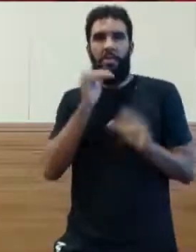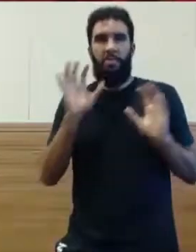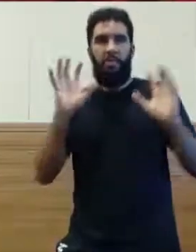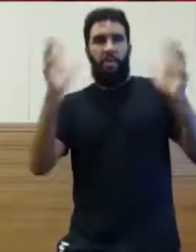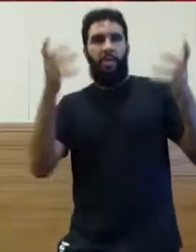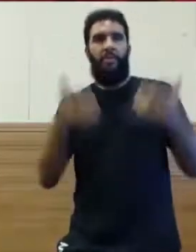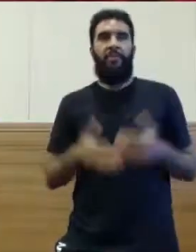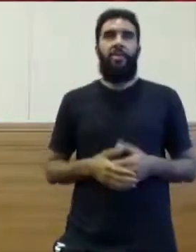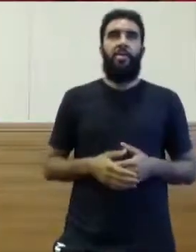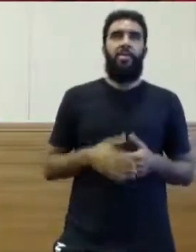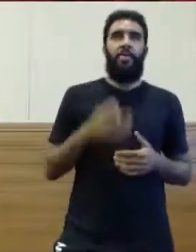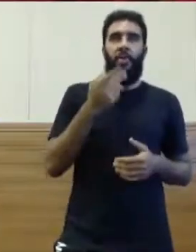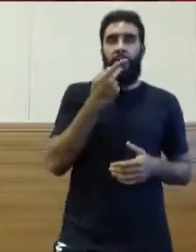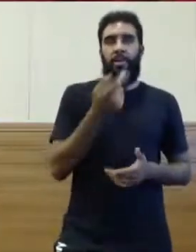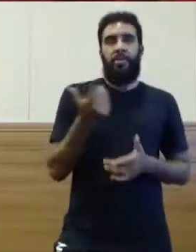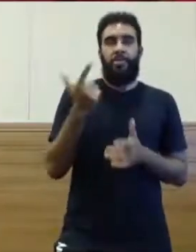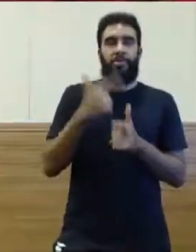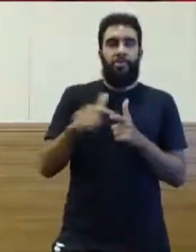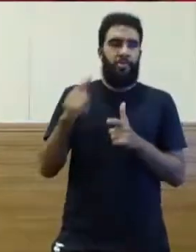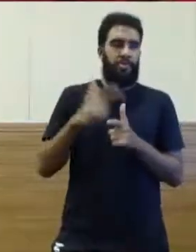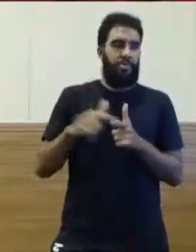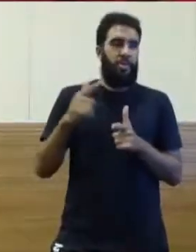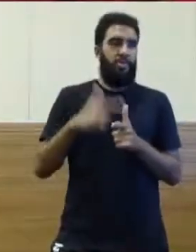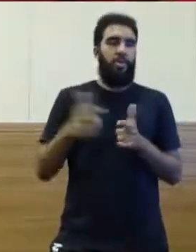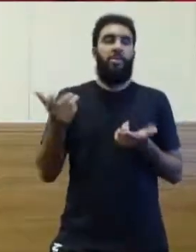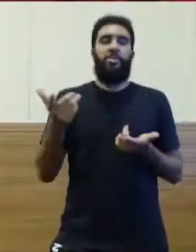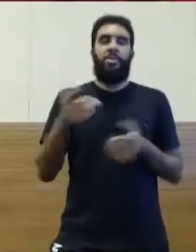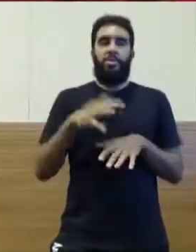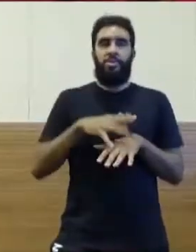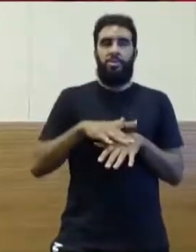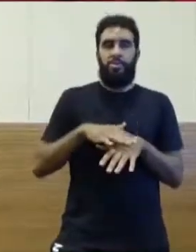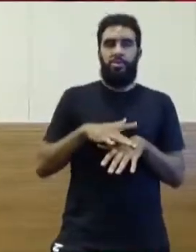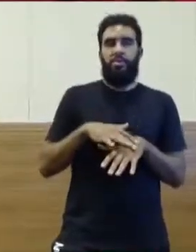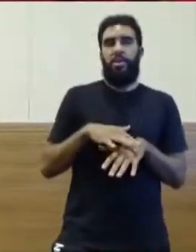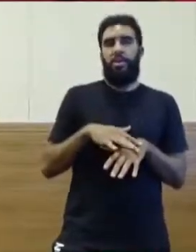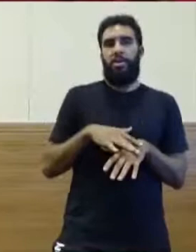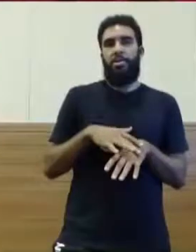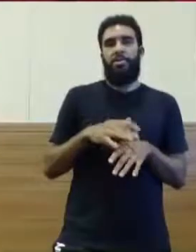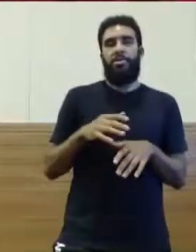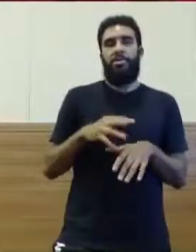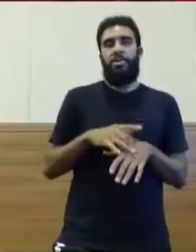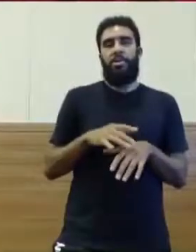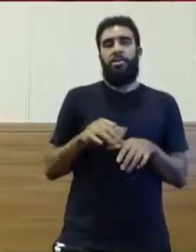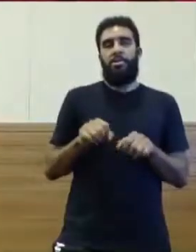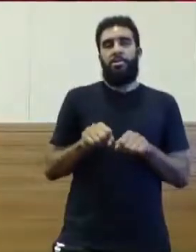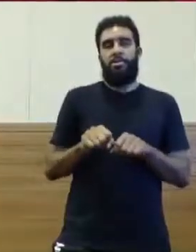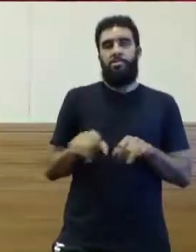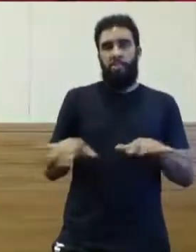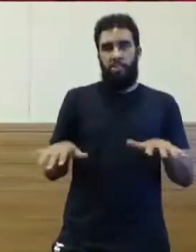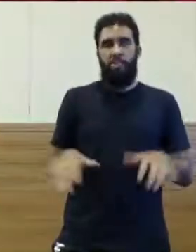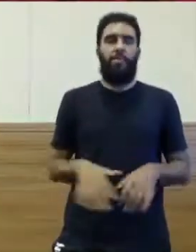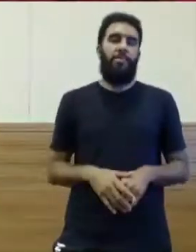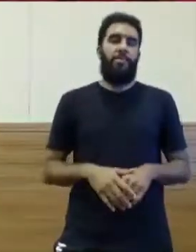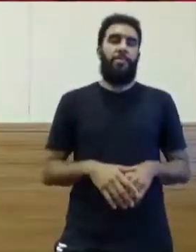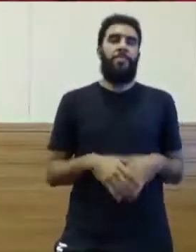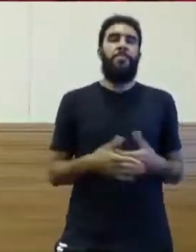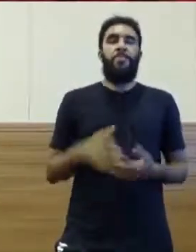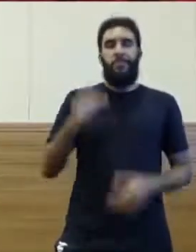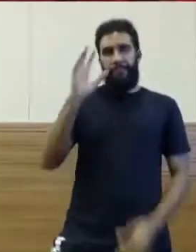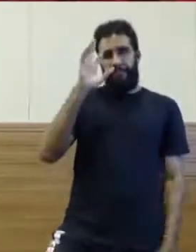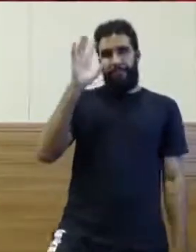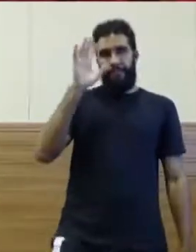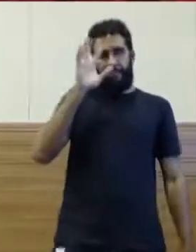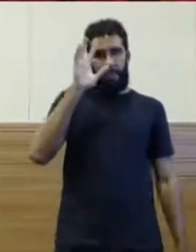because they do the publicity when you're talking about the diseases and